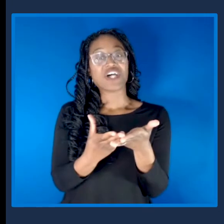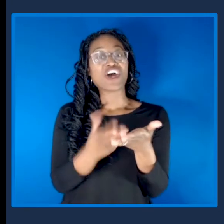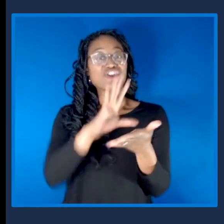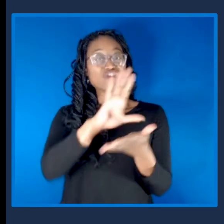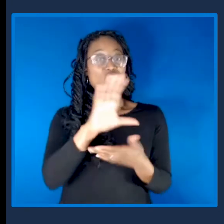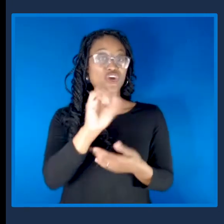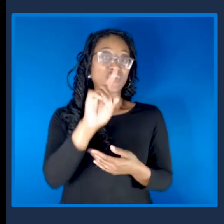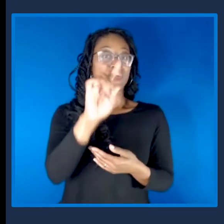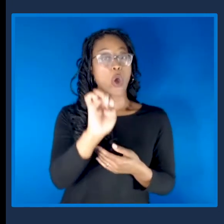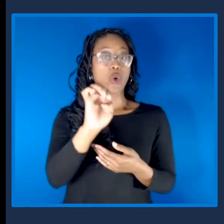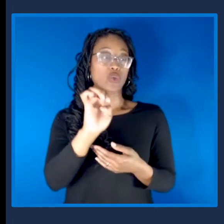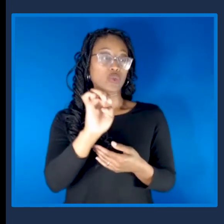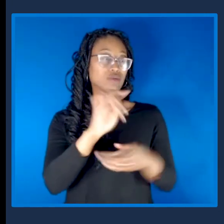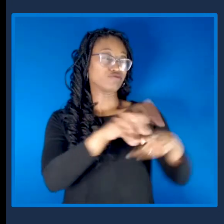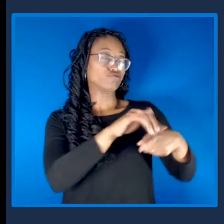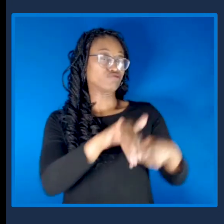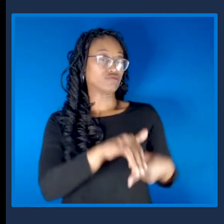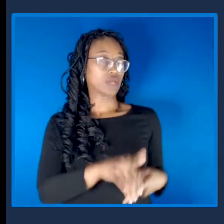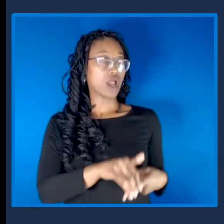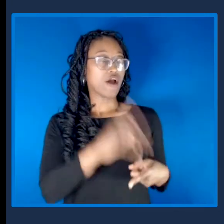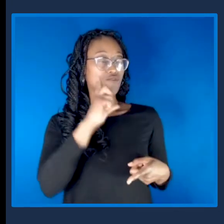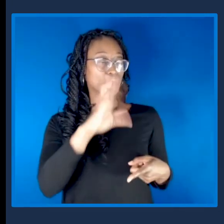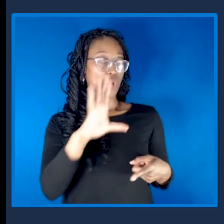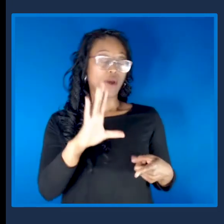for your product or website.